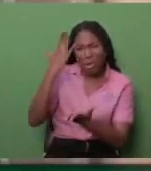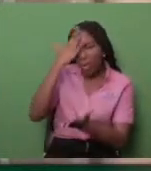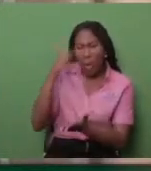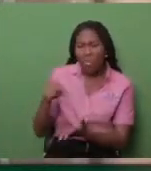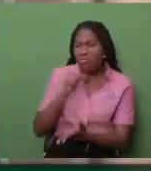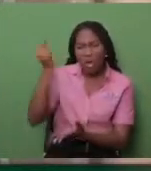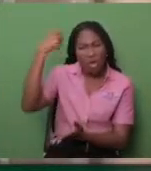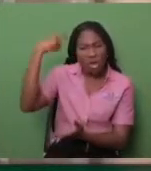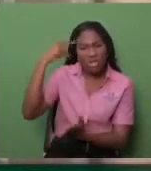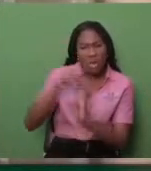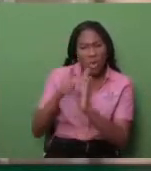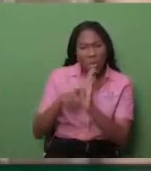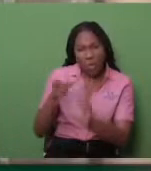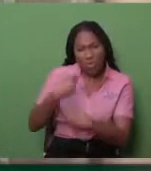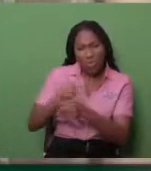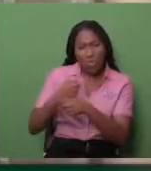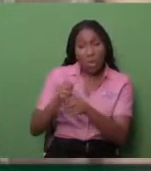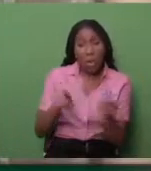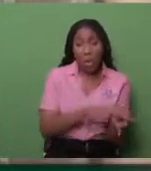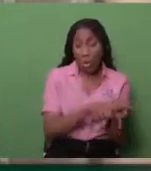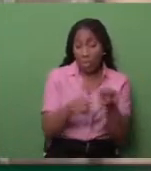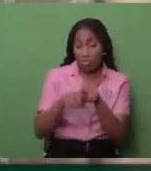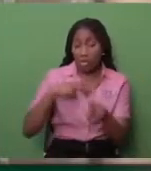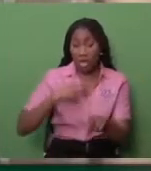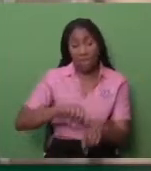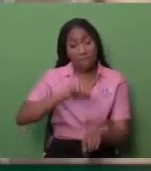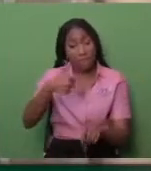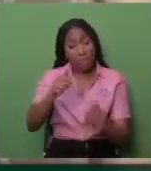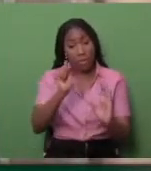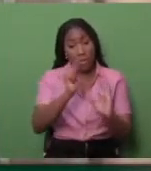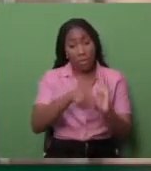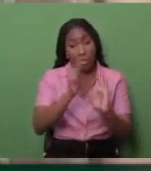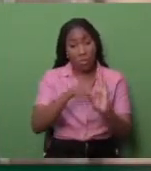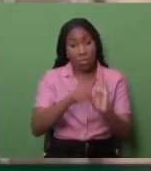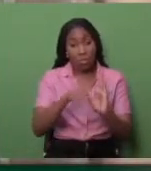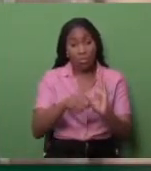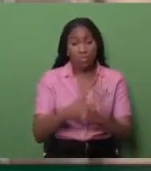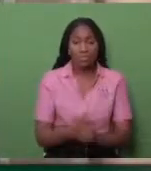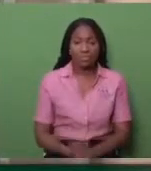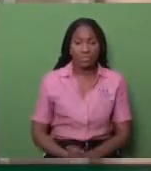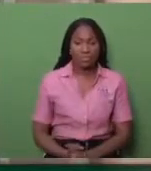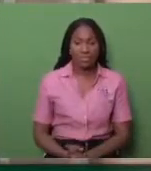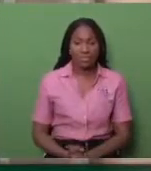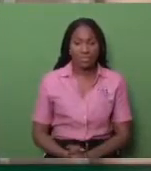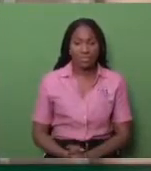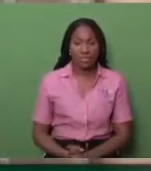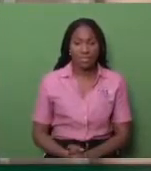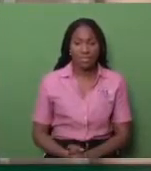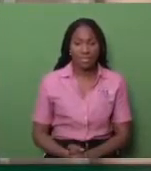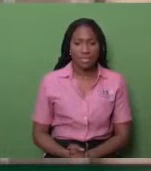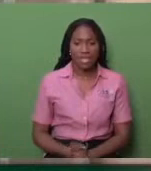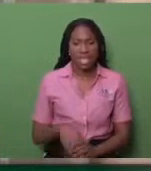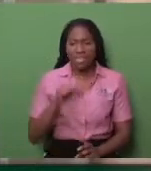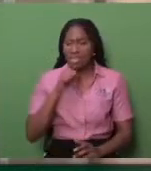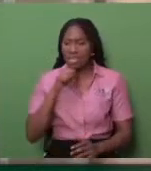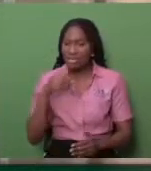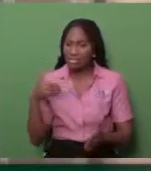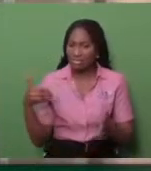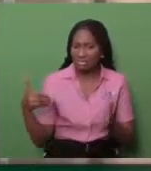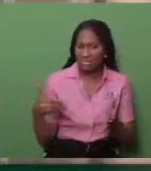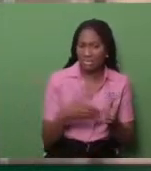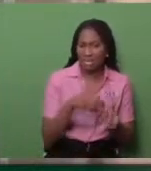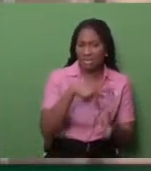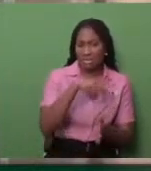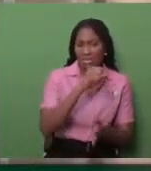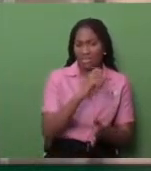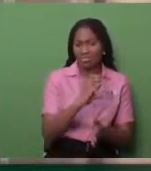There is also a court matter challenging certain decisions made by the now defunct Police Service Commission. Madam, I do not intend to speak